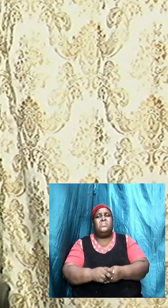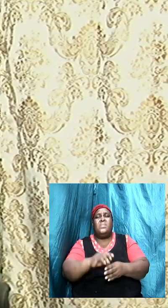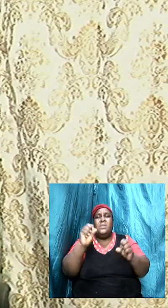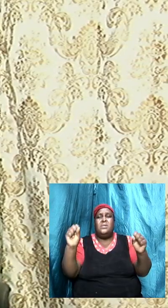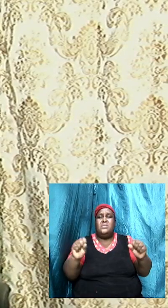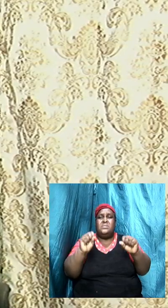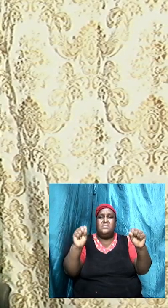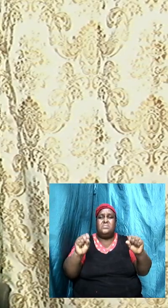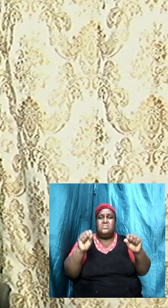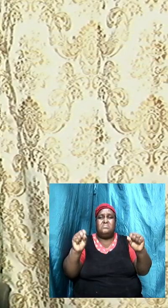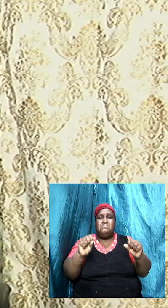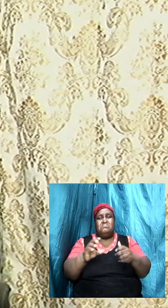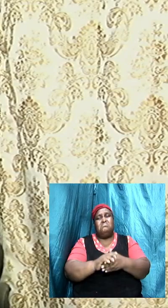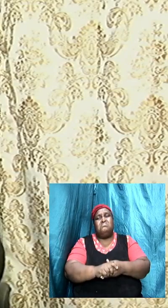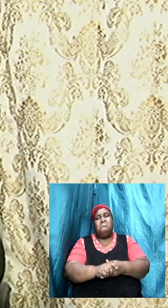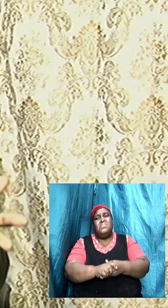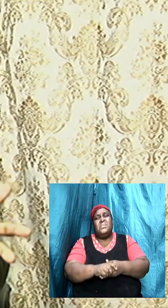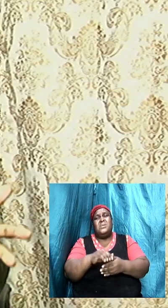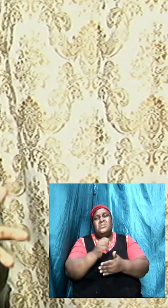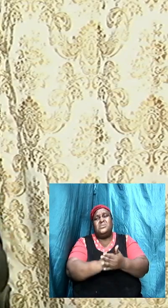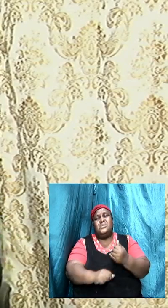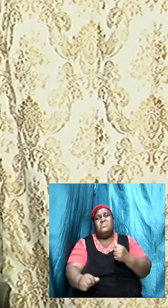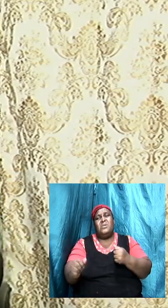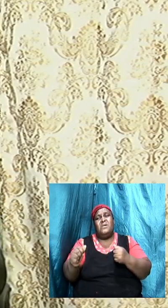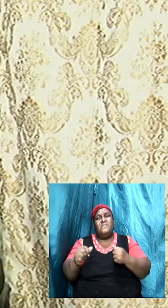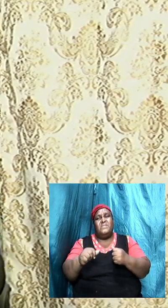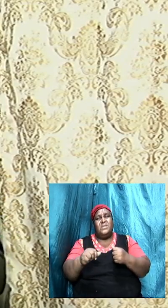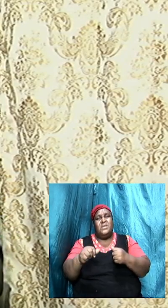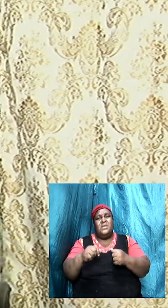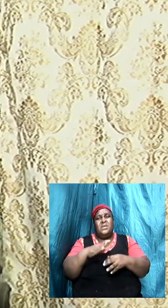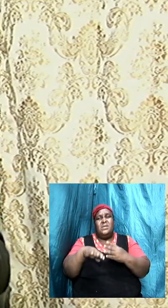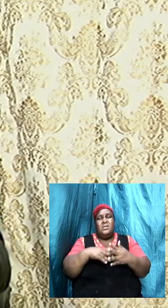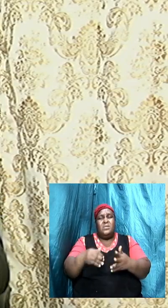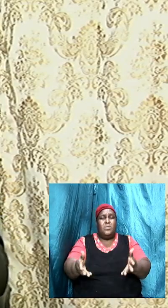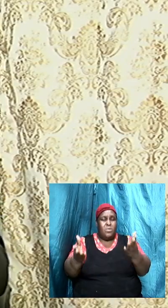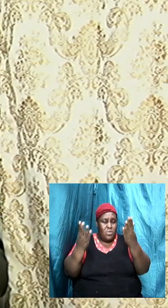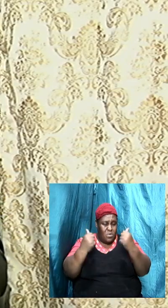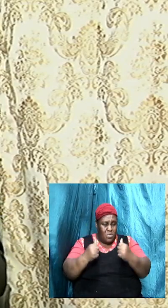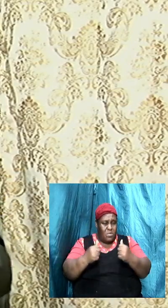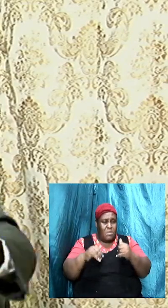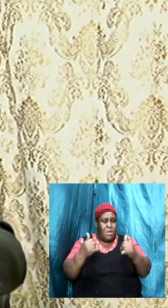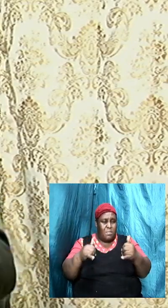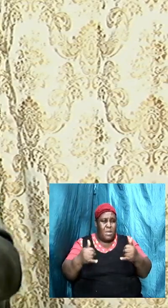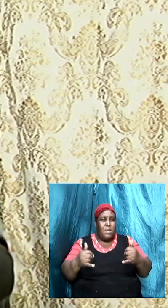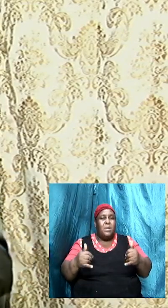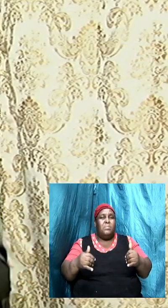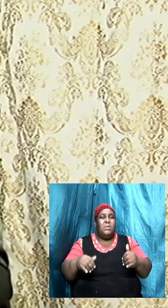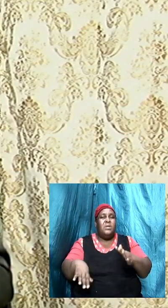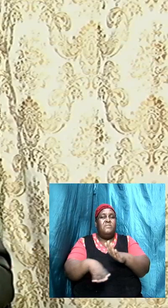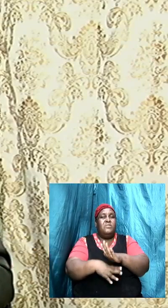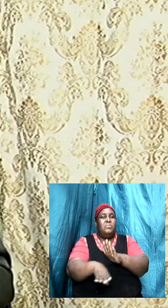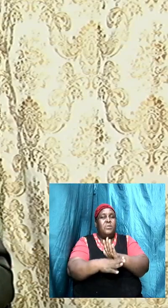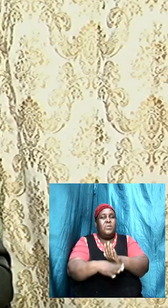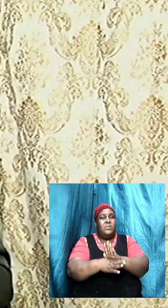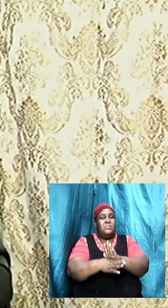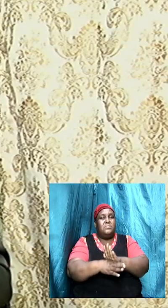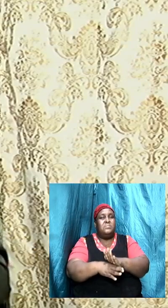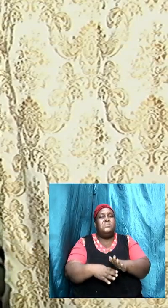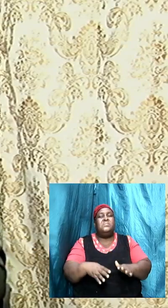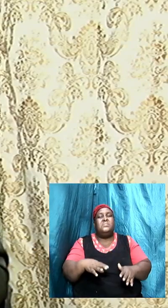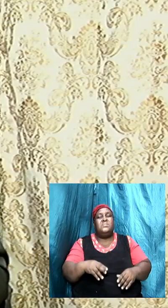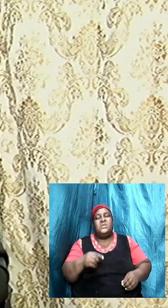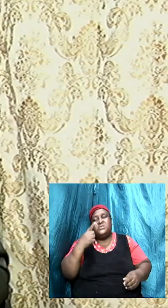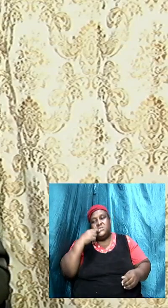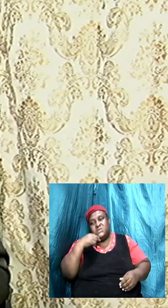Saturday, some of the youths come together and they play football. We're talking about gathering and coming together. Then